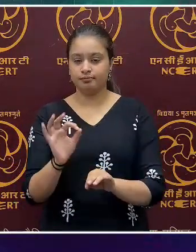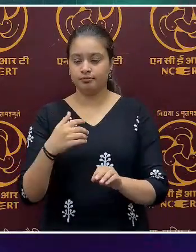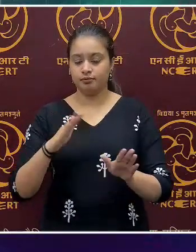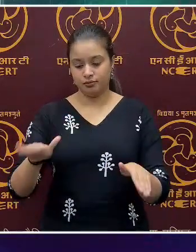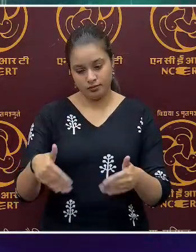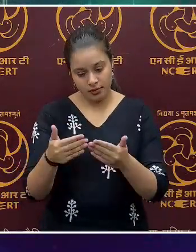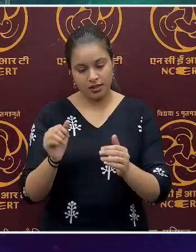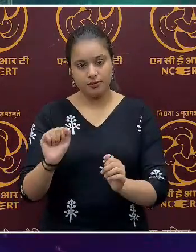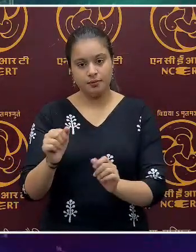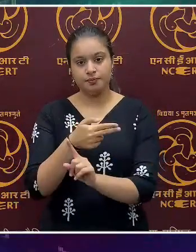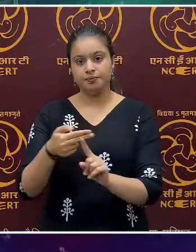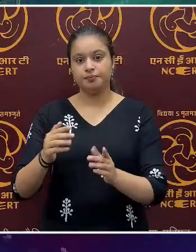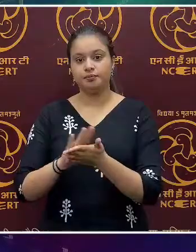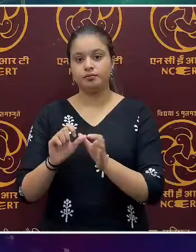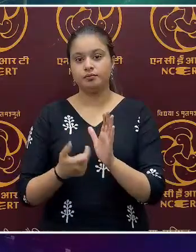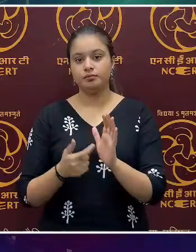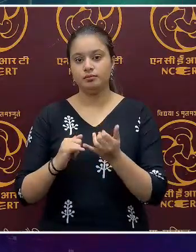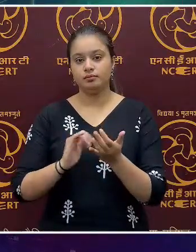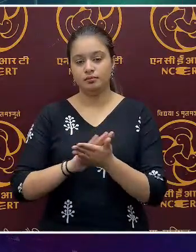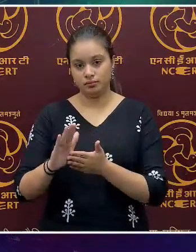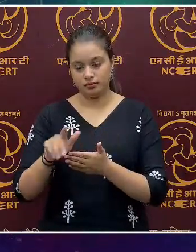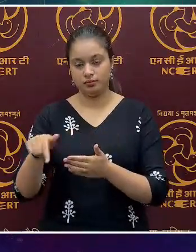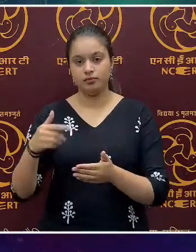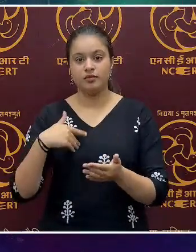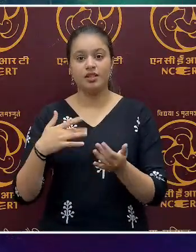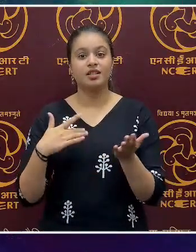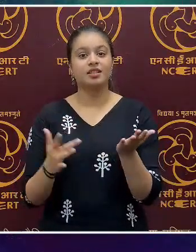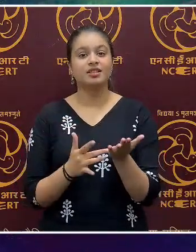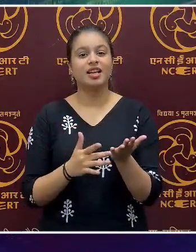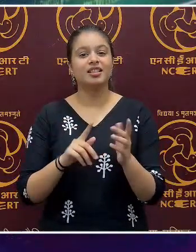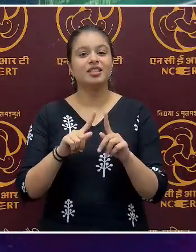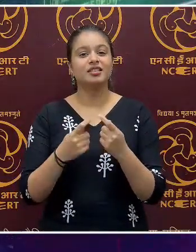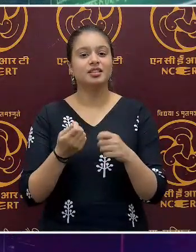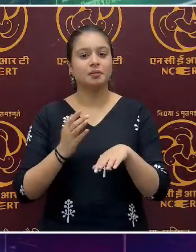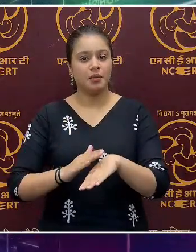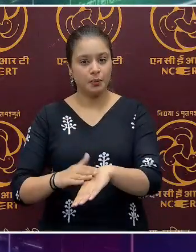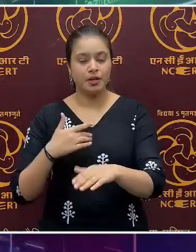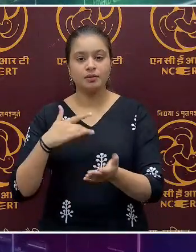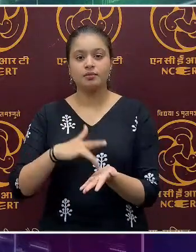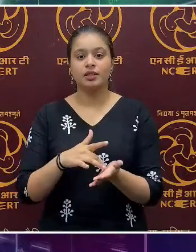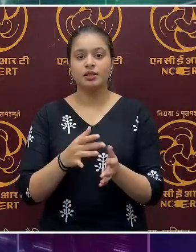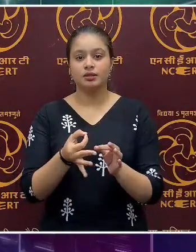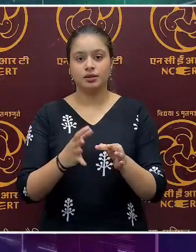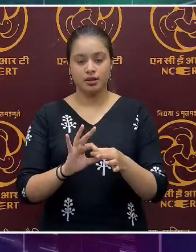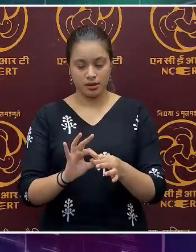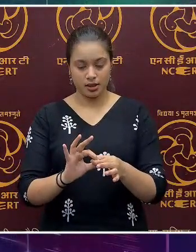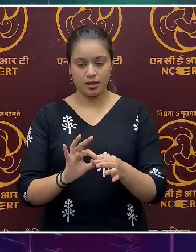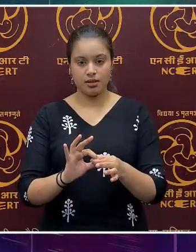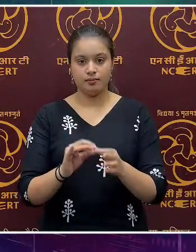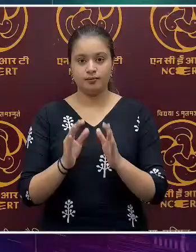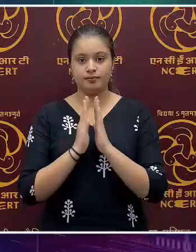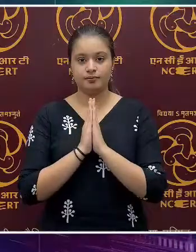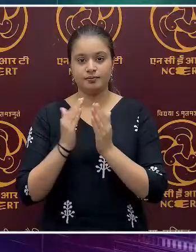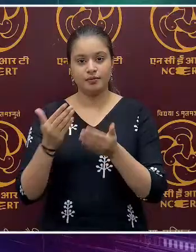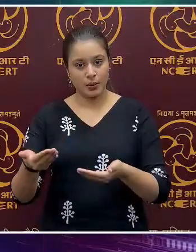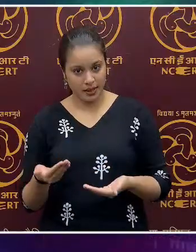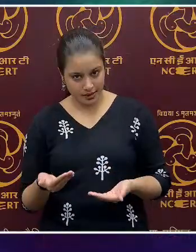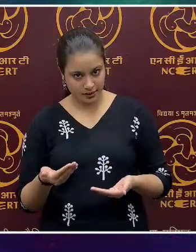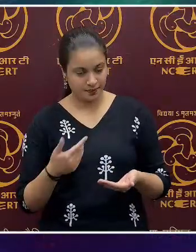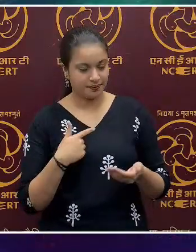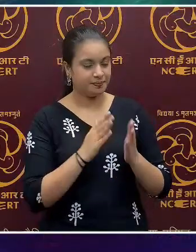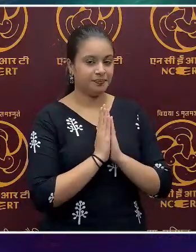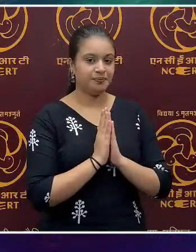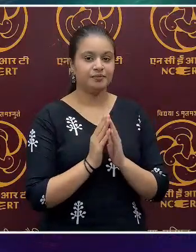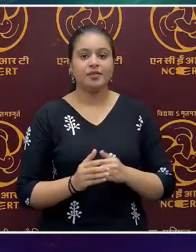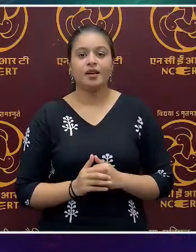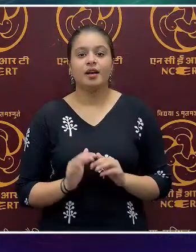meet him. You are Mr. Harsh Madhav. You are consultant technical from CIET NCERT New Delhi. Very warm welcome, sir. Good morning. And before